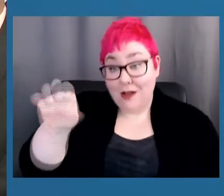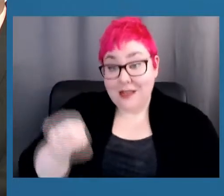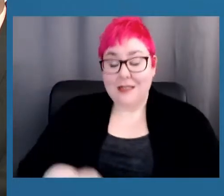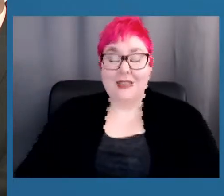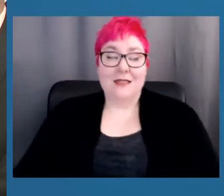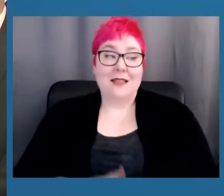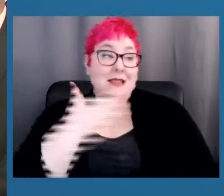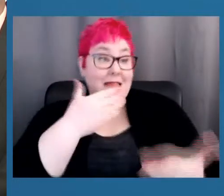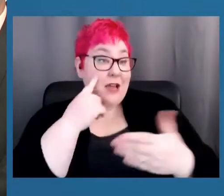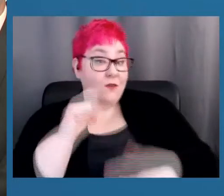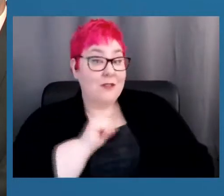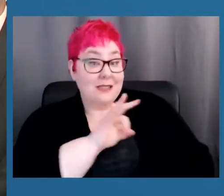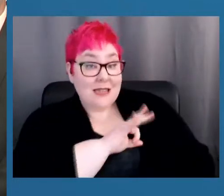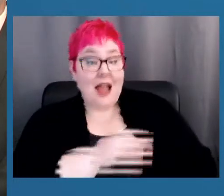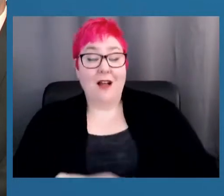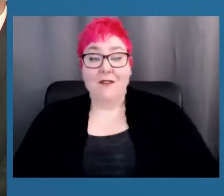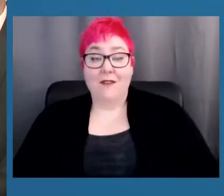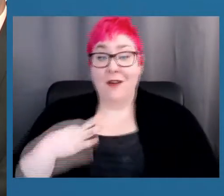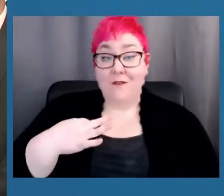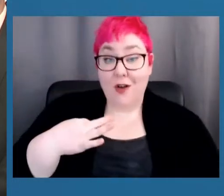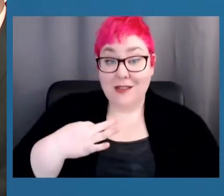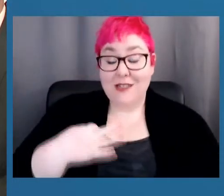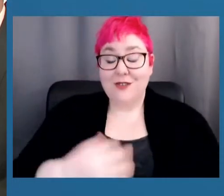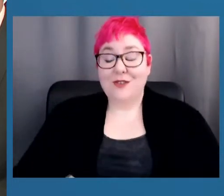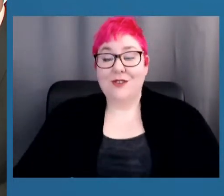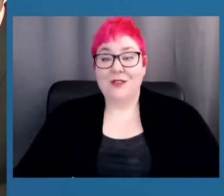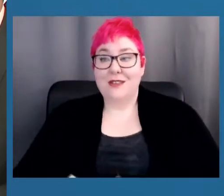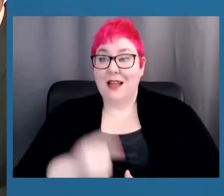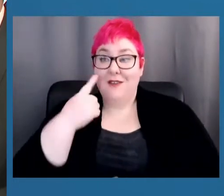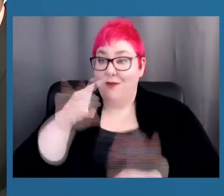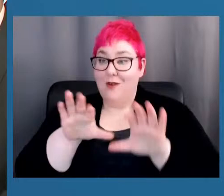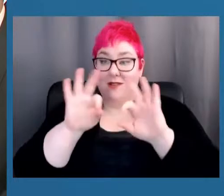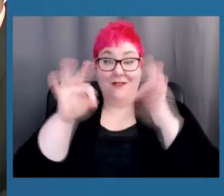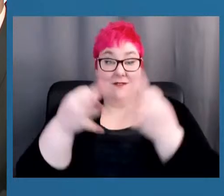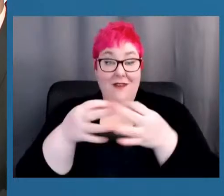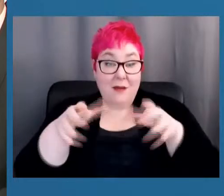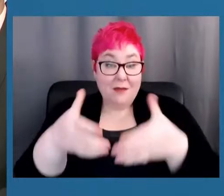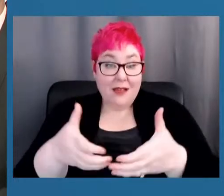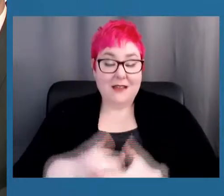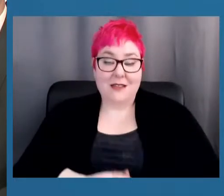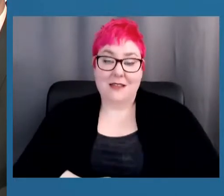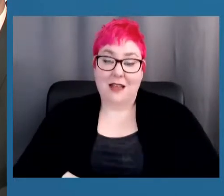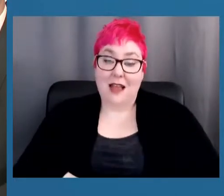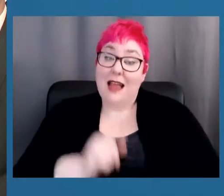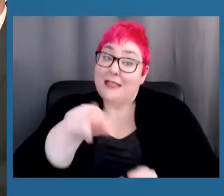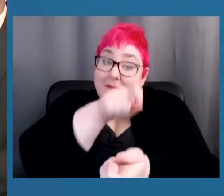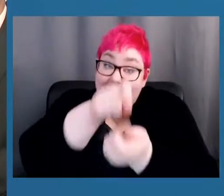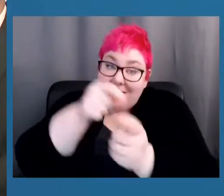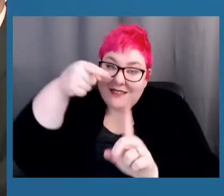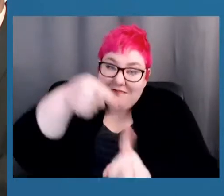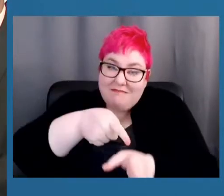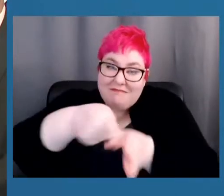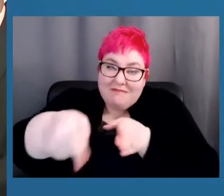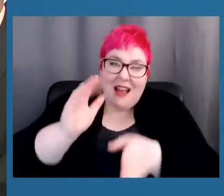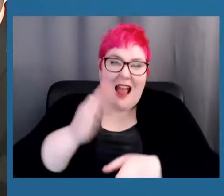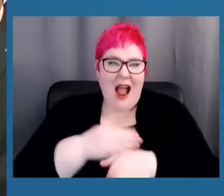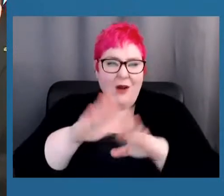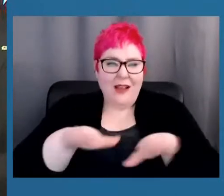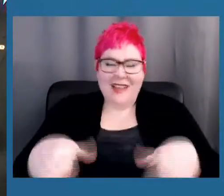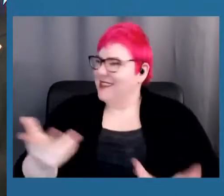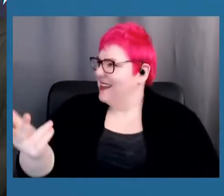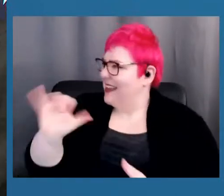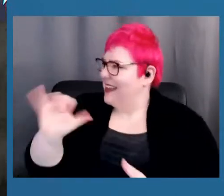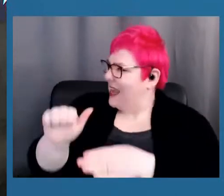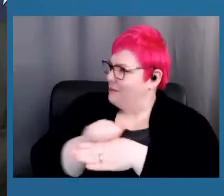staff, to the volunteers, and to the families, and especially to our children. They are really on cue. It's like you practice this with